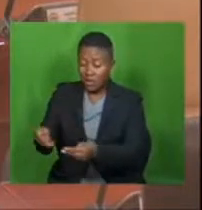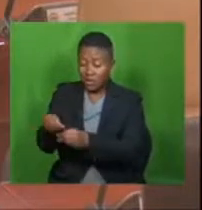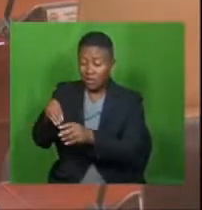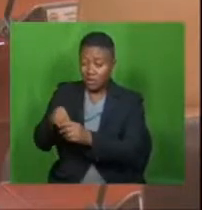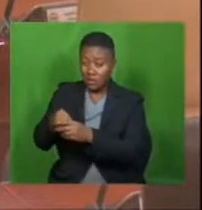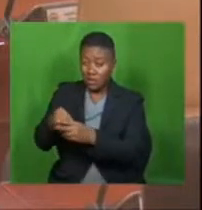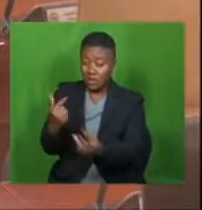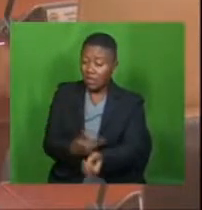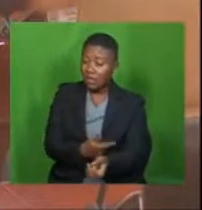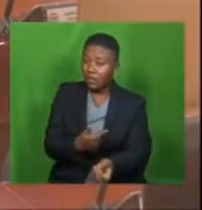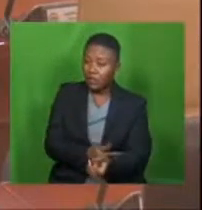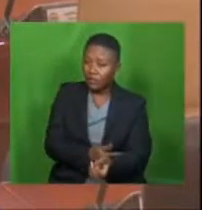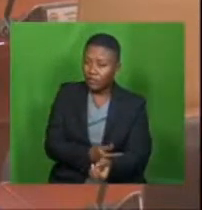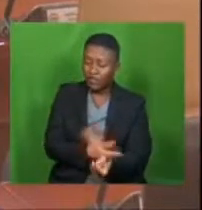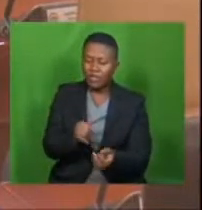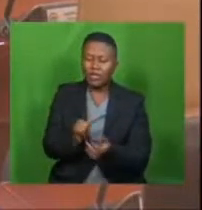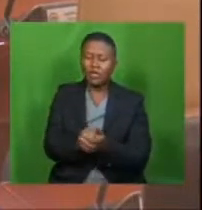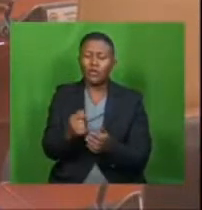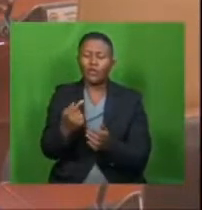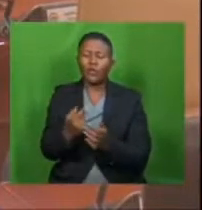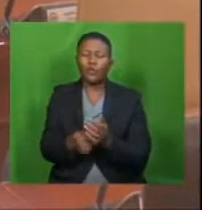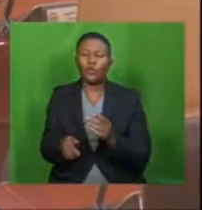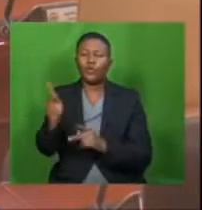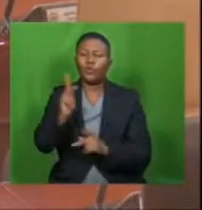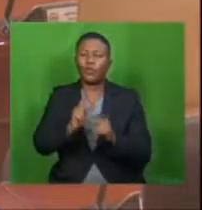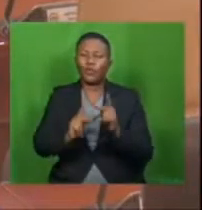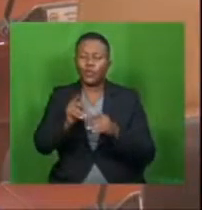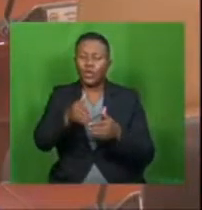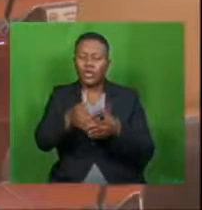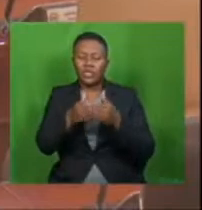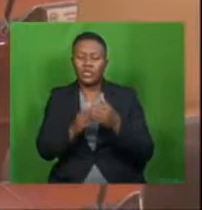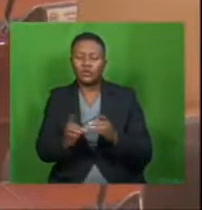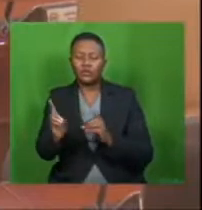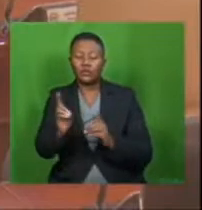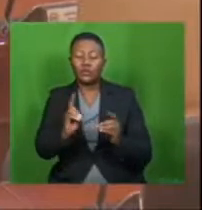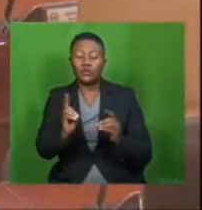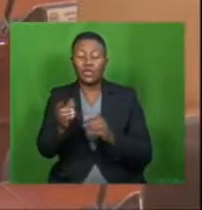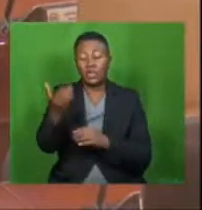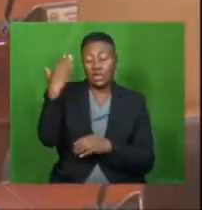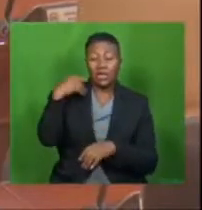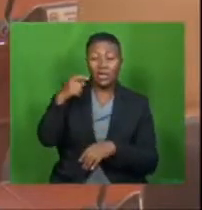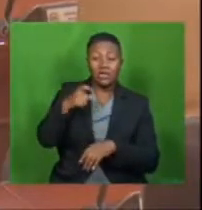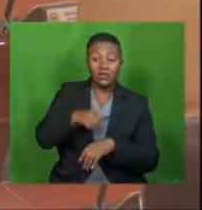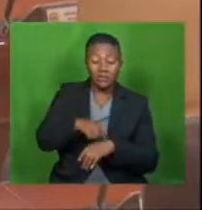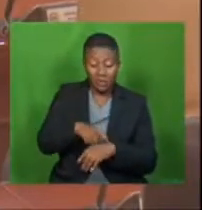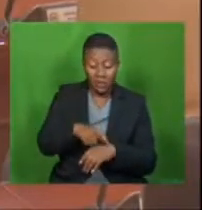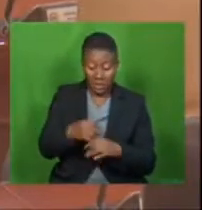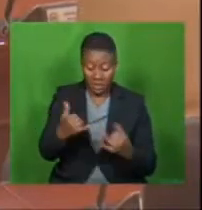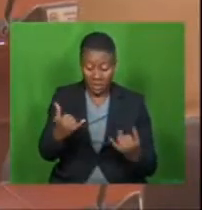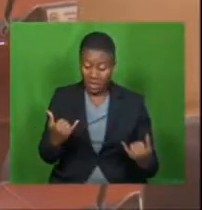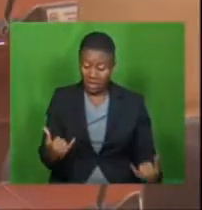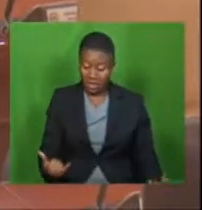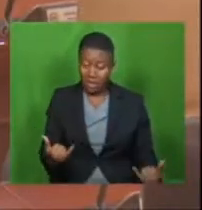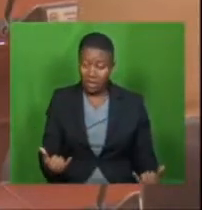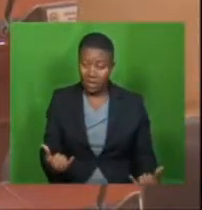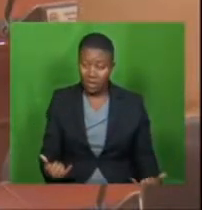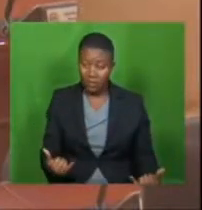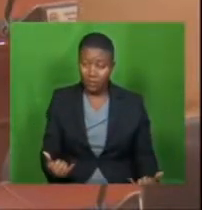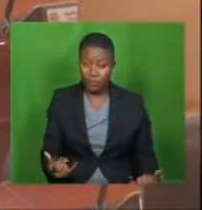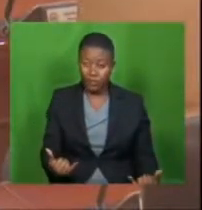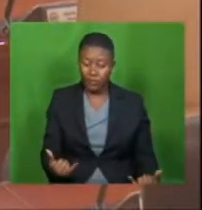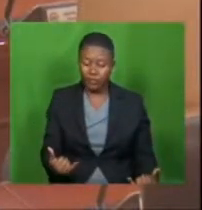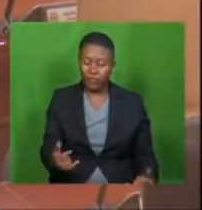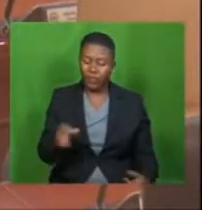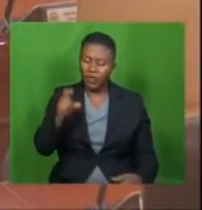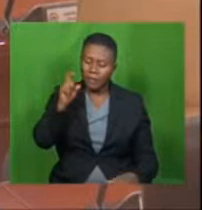a result of what people did, leadership did in the last regimes. And so these regimes should both